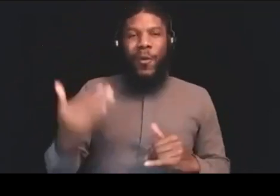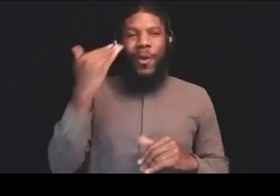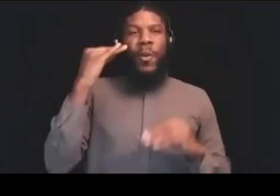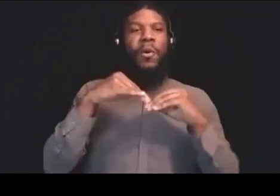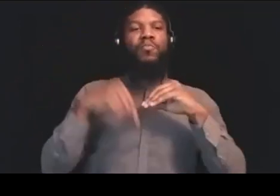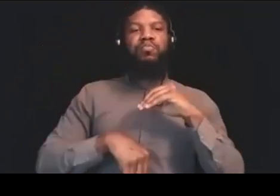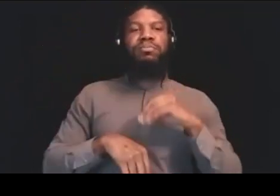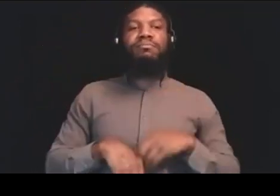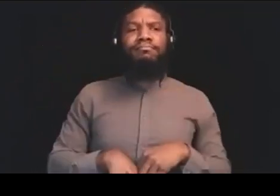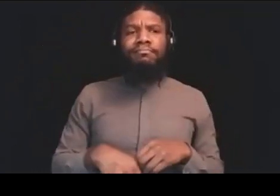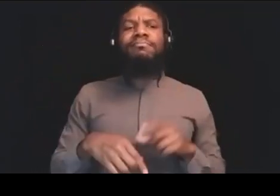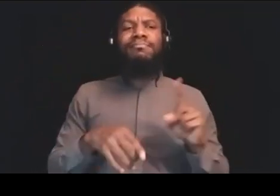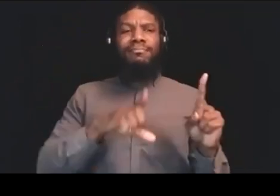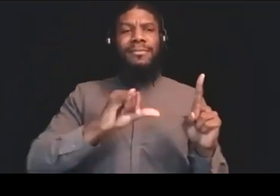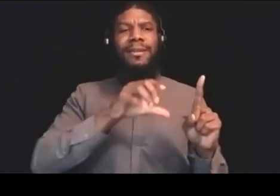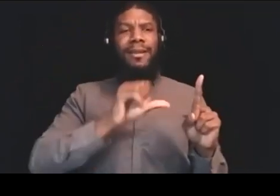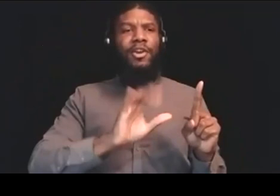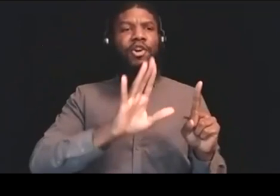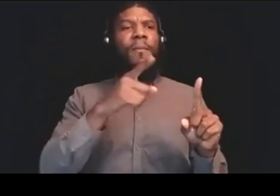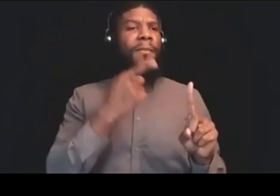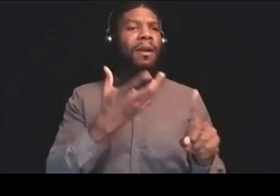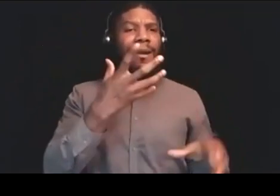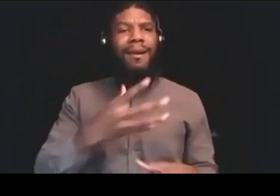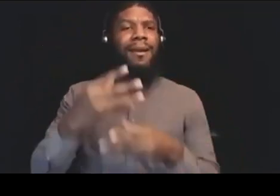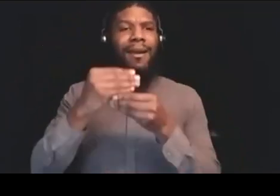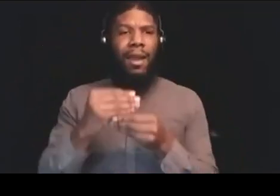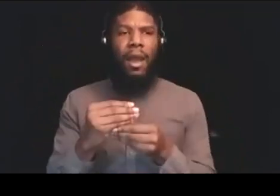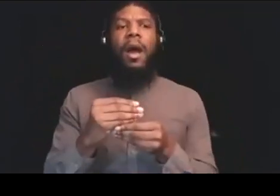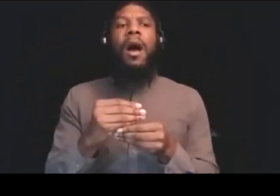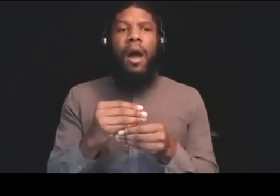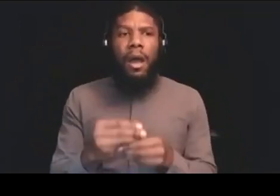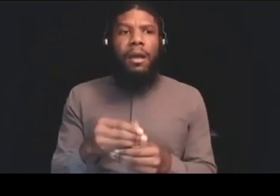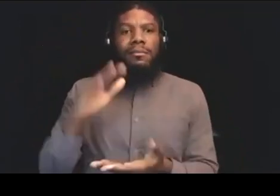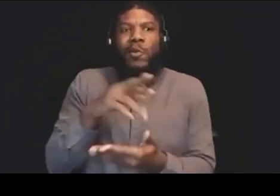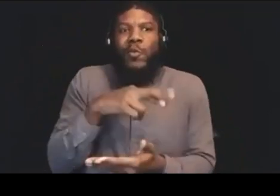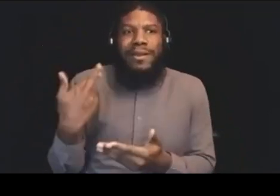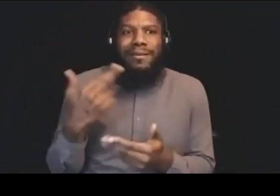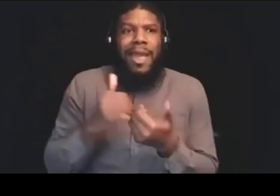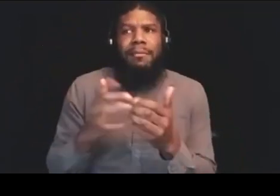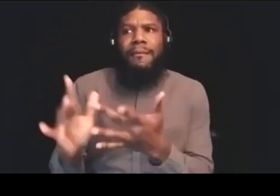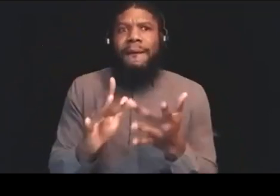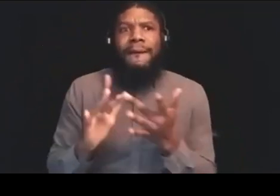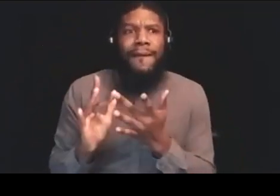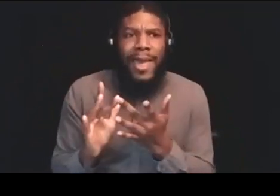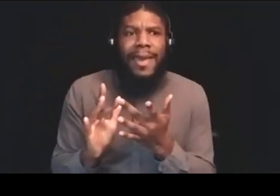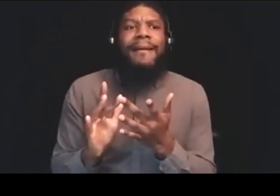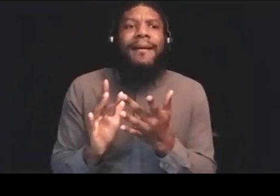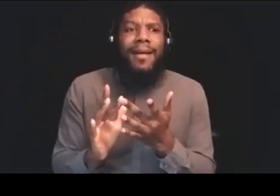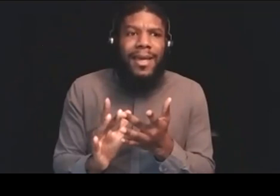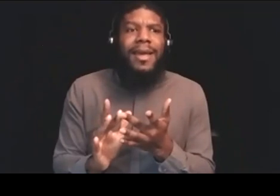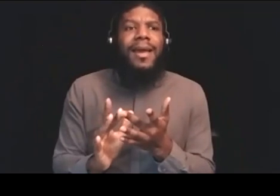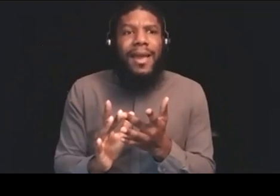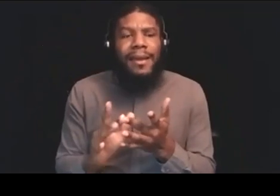of continue Lisa's point and thinking about maybe lower stakes ways for people to connect, I know that obviously